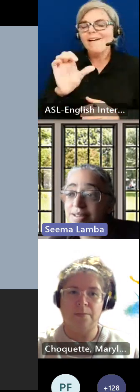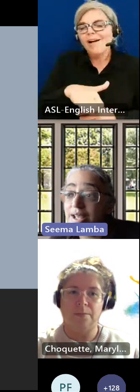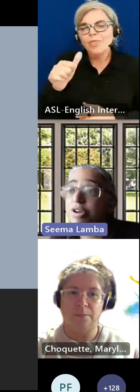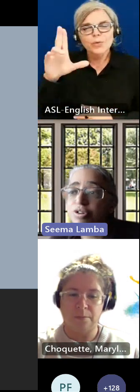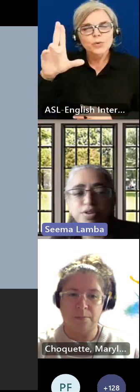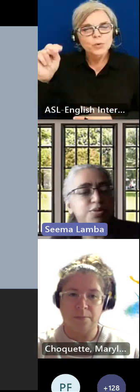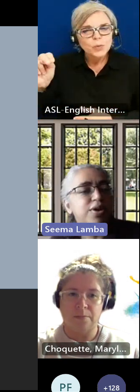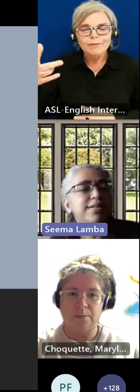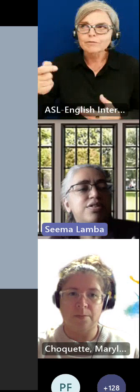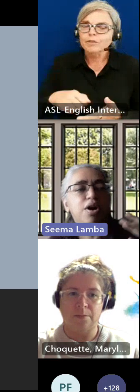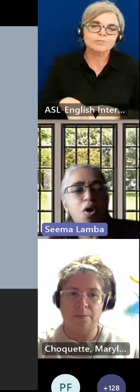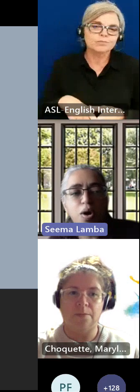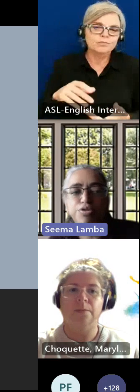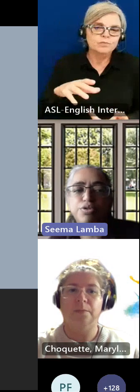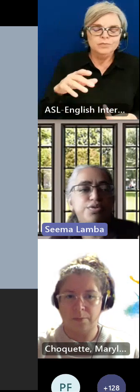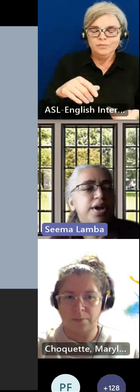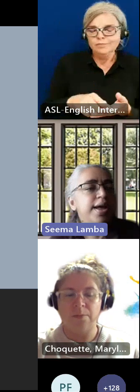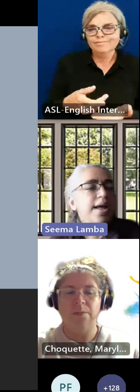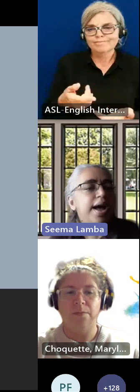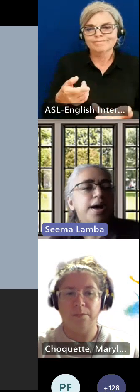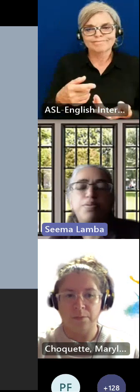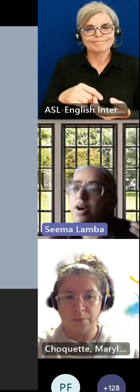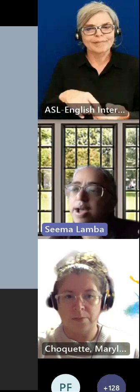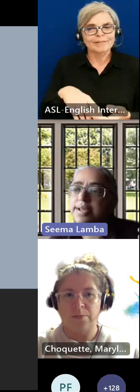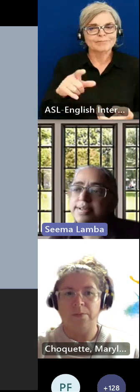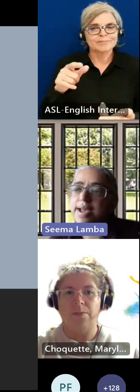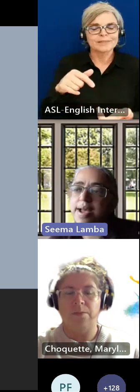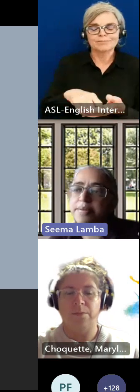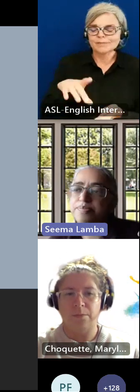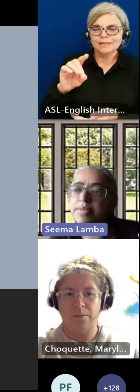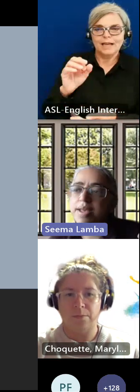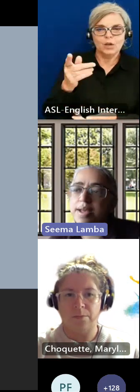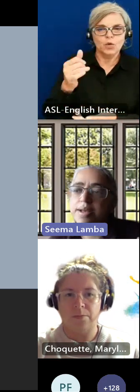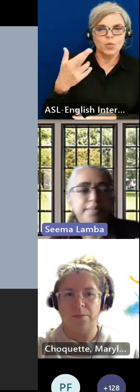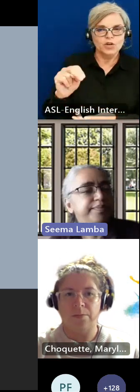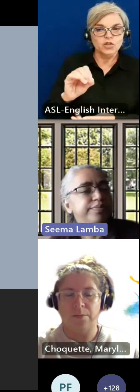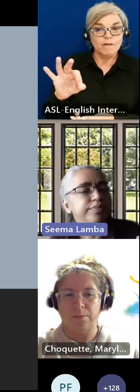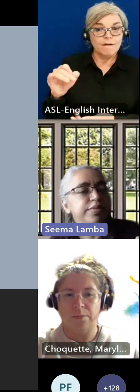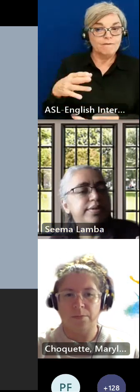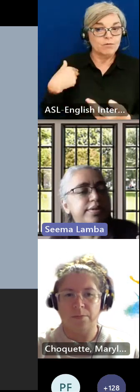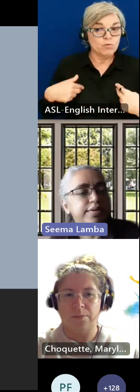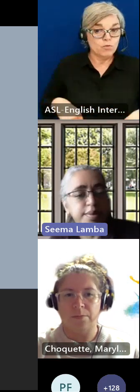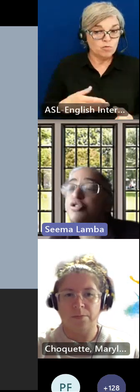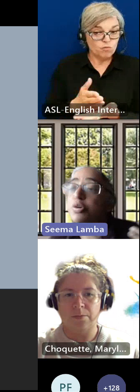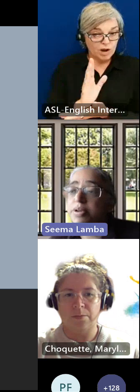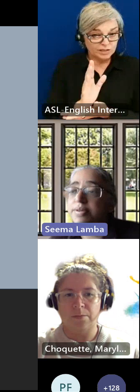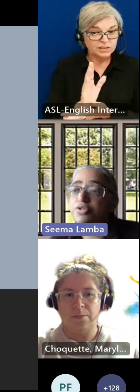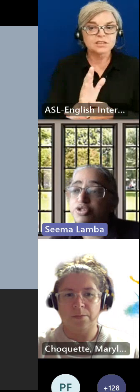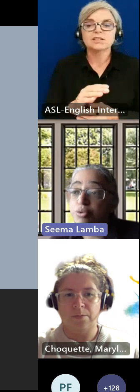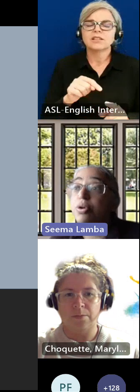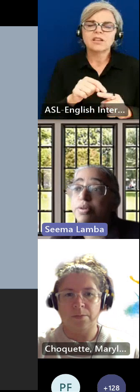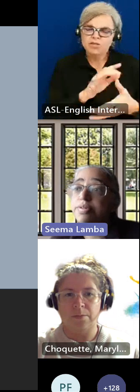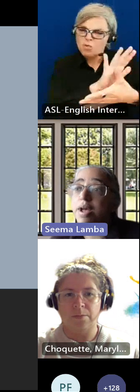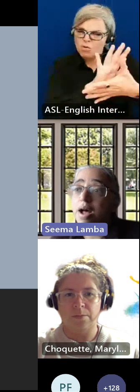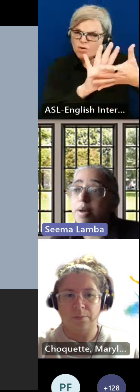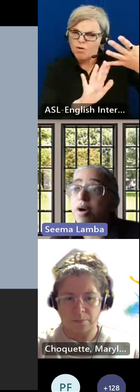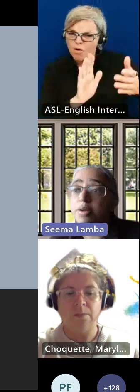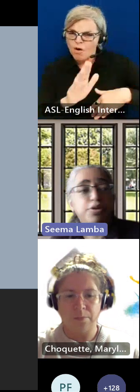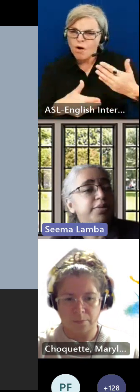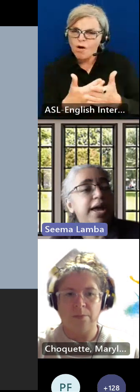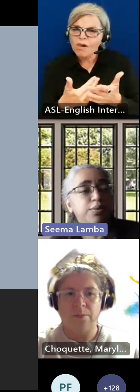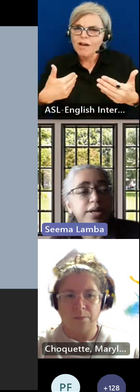like the Declaration of Human Rights. They're all sort of provide some interpretive